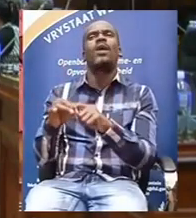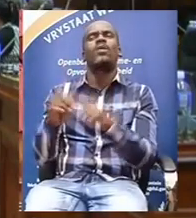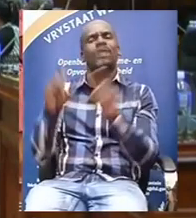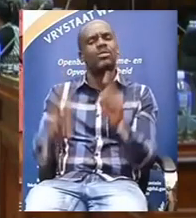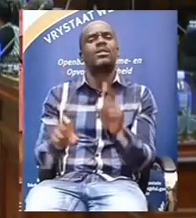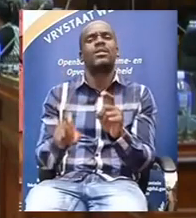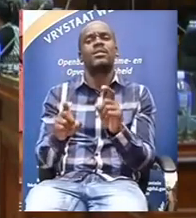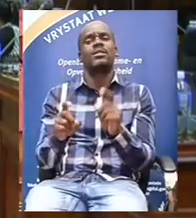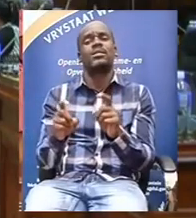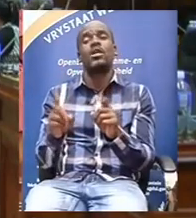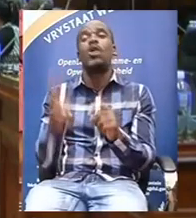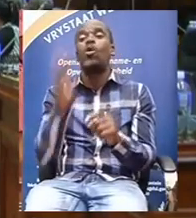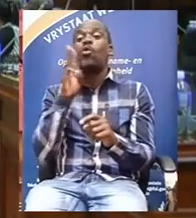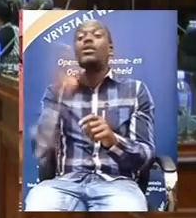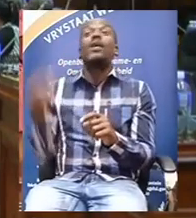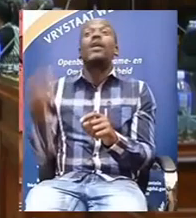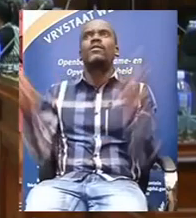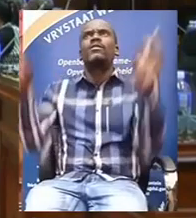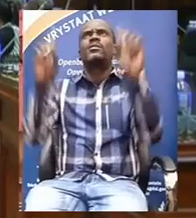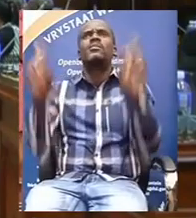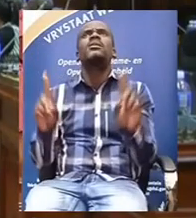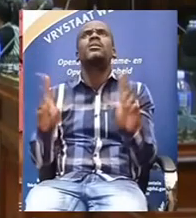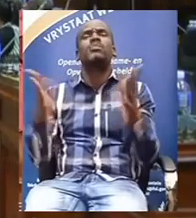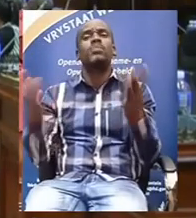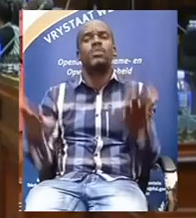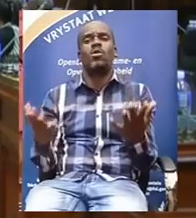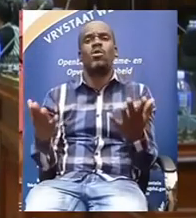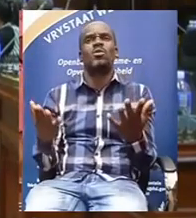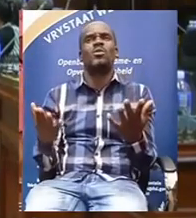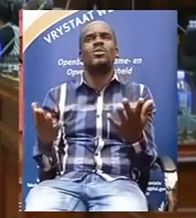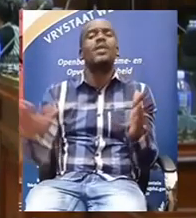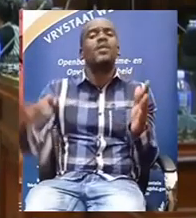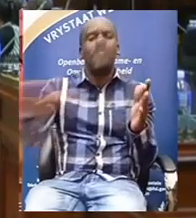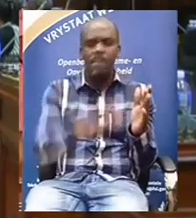water, especially because it's located next to